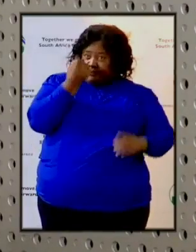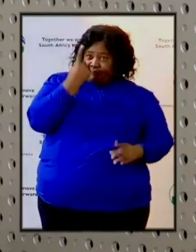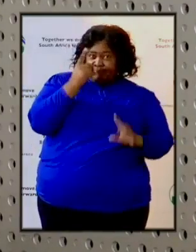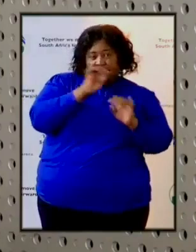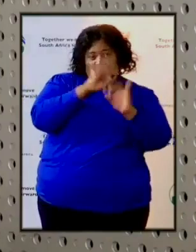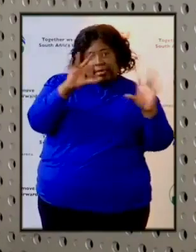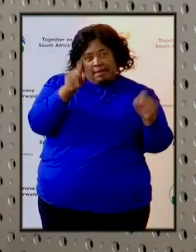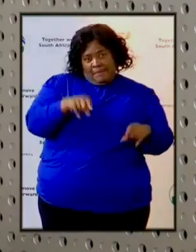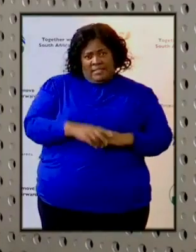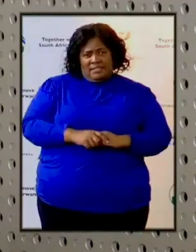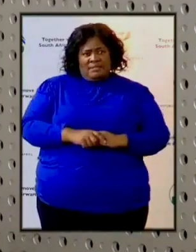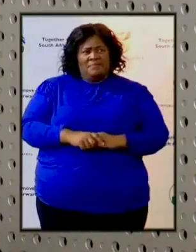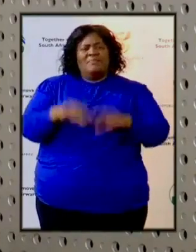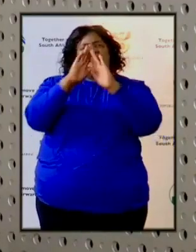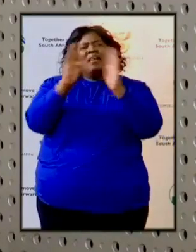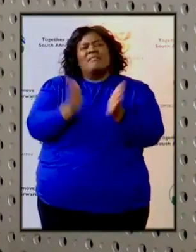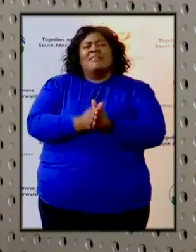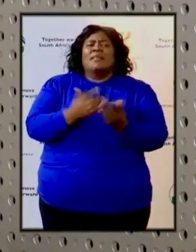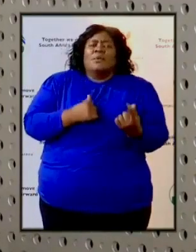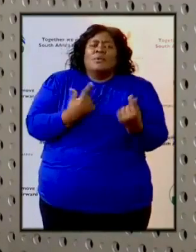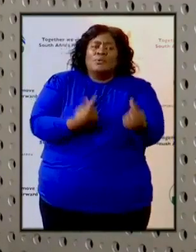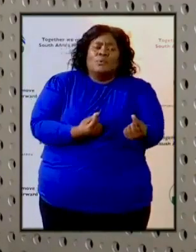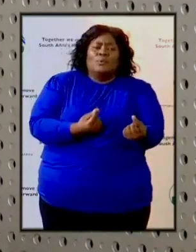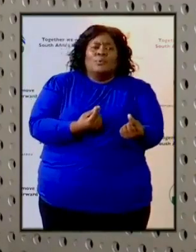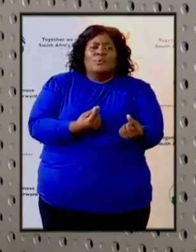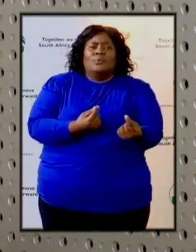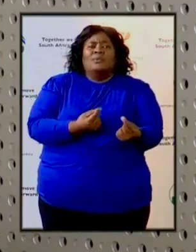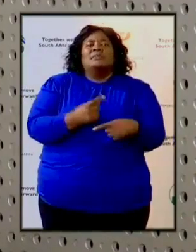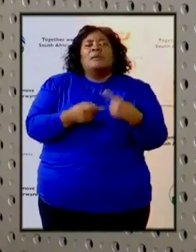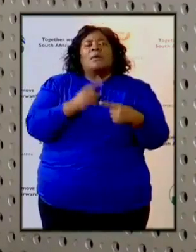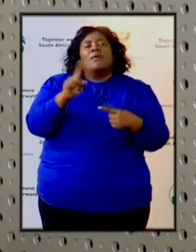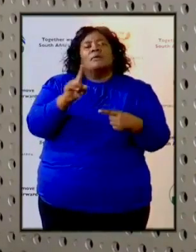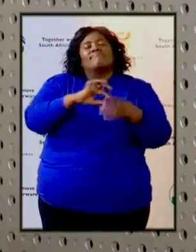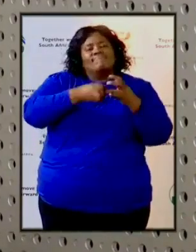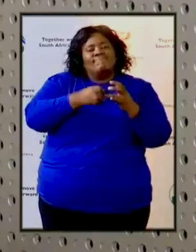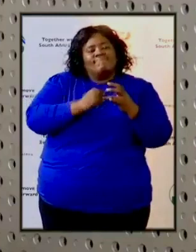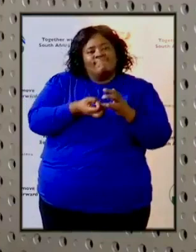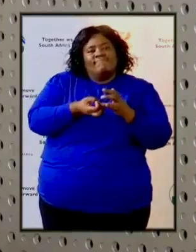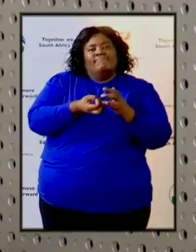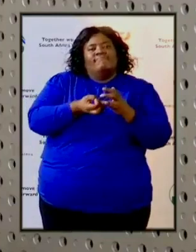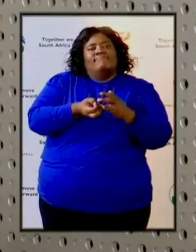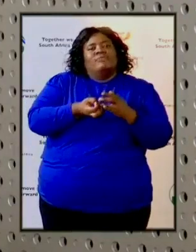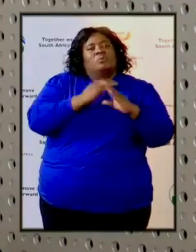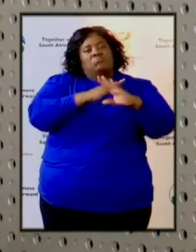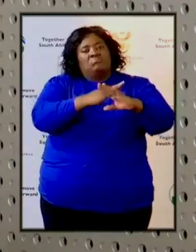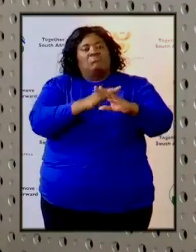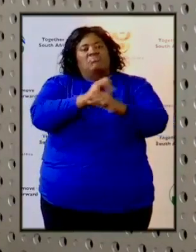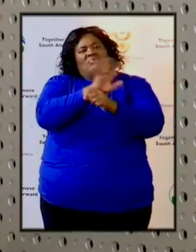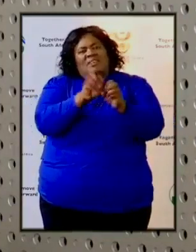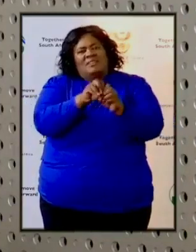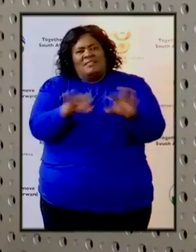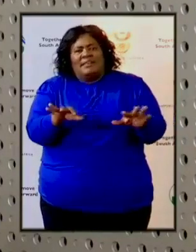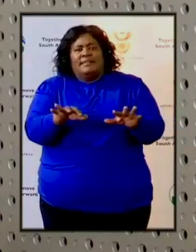And everything else that we do has to do with that, trying to fight this virus. Opening up